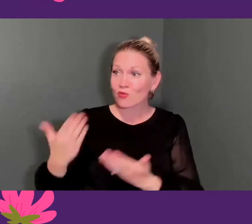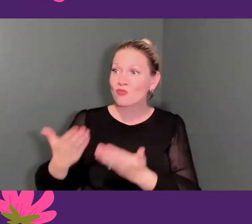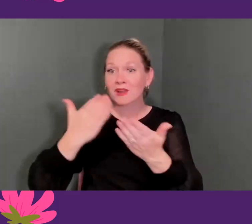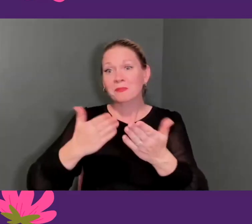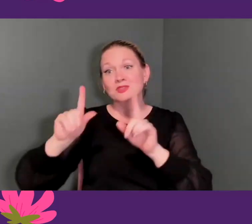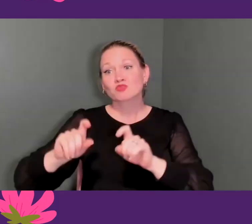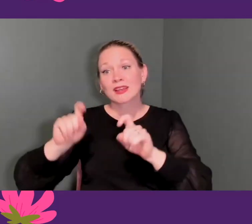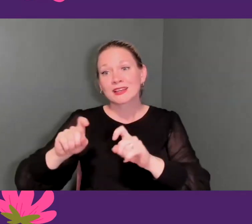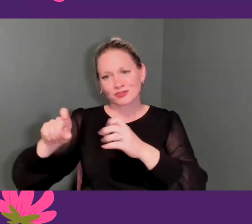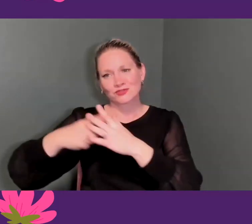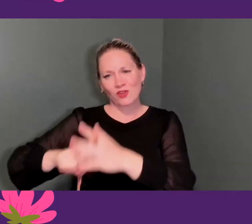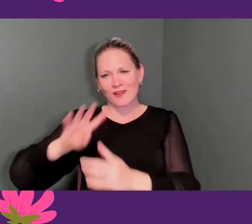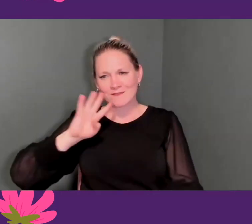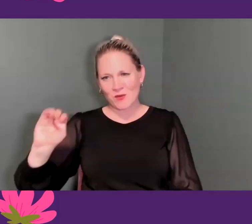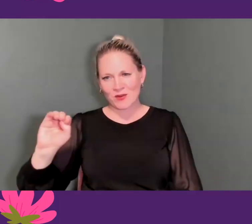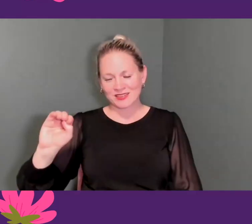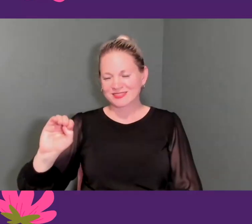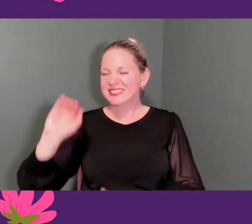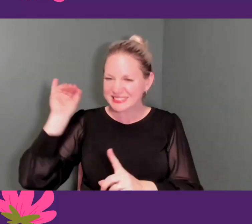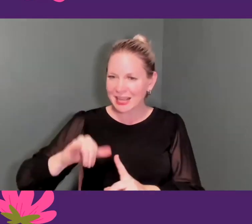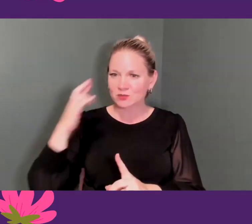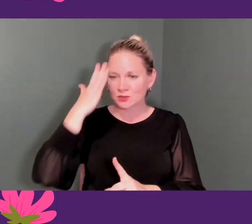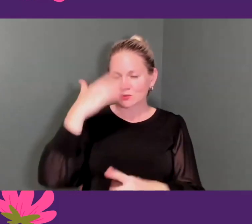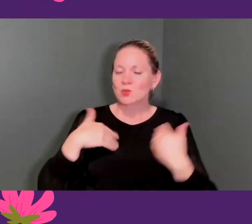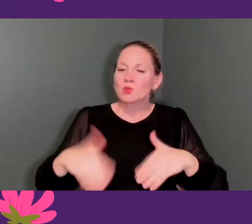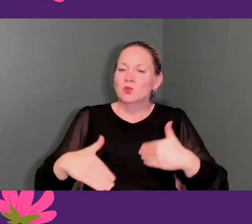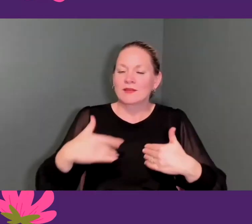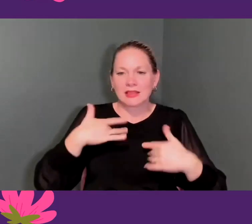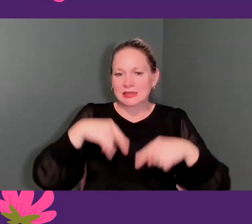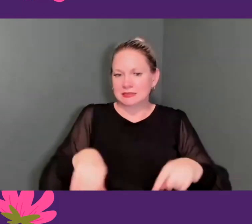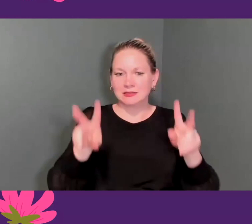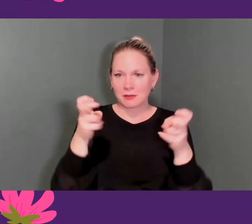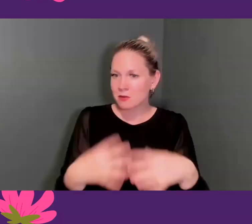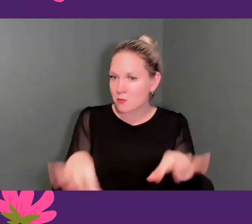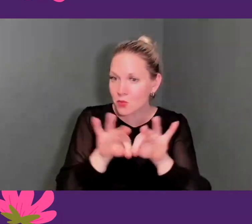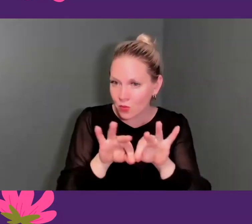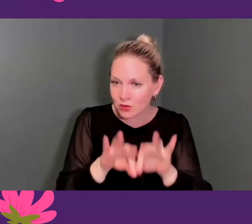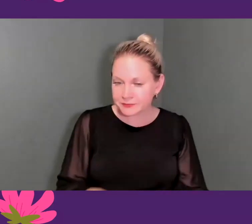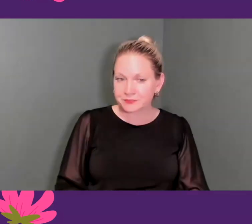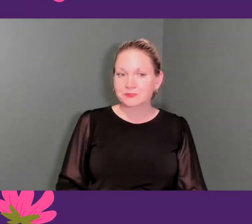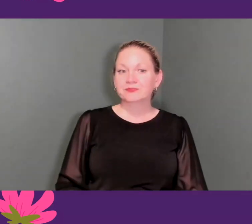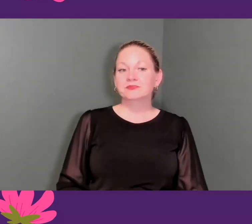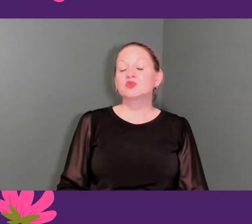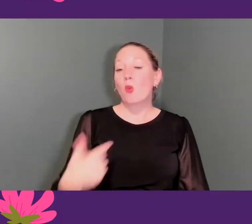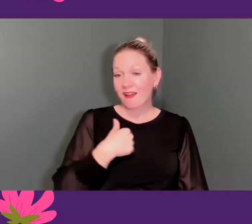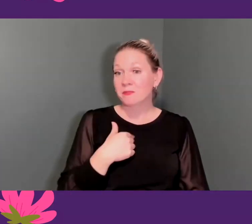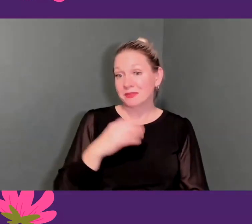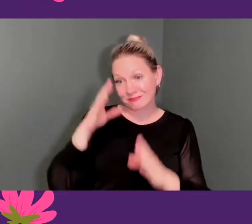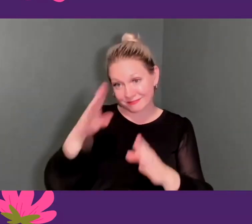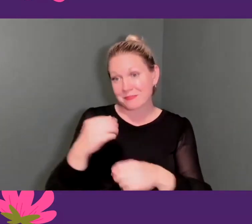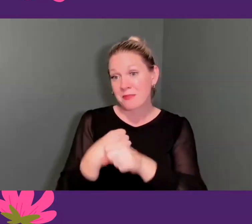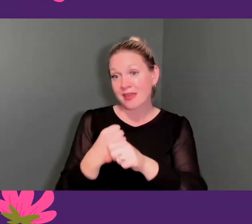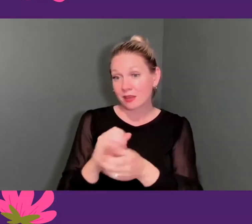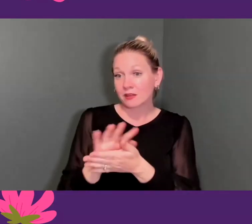screenings. This is one reason why I'm so passionate about this topic. For the last few years, I've been working on a feature-length documentary on breast cancer